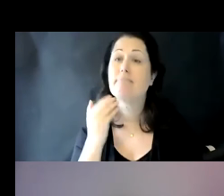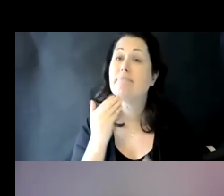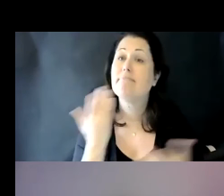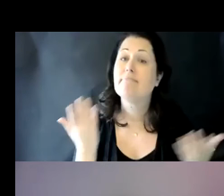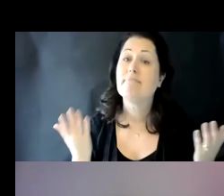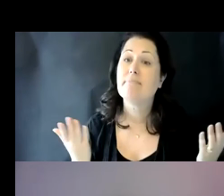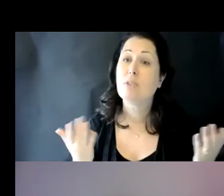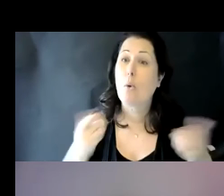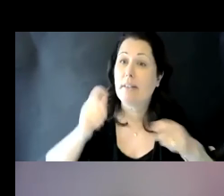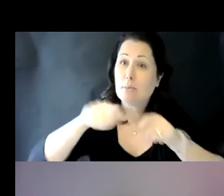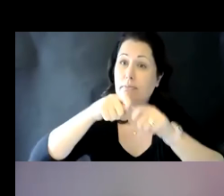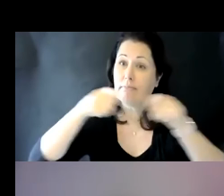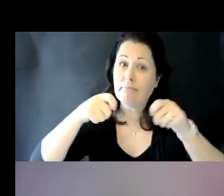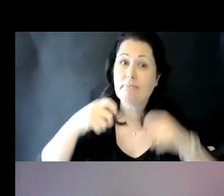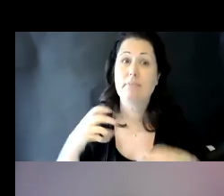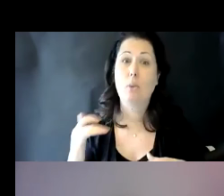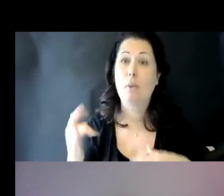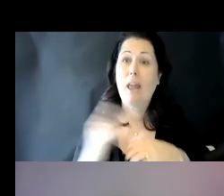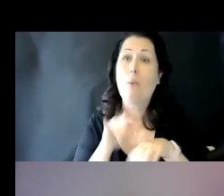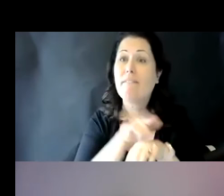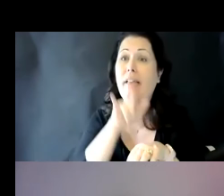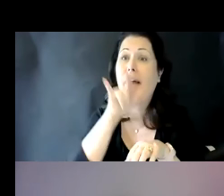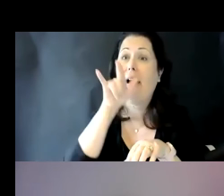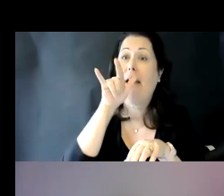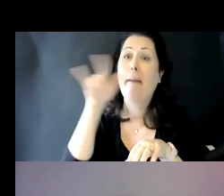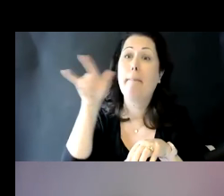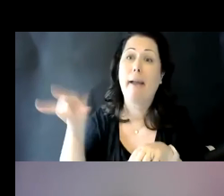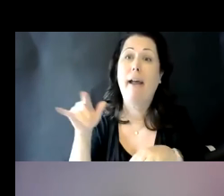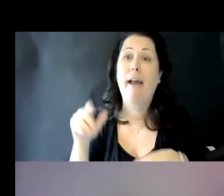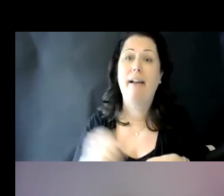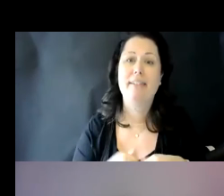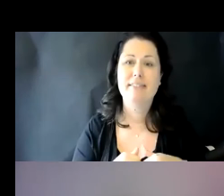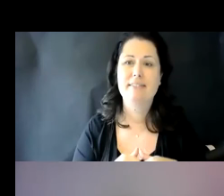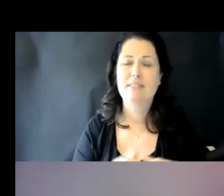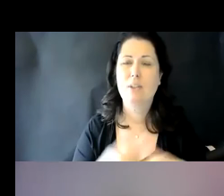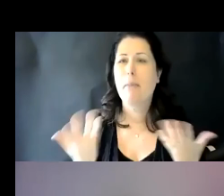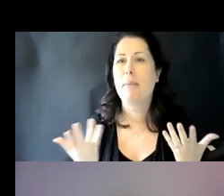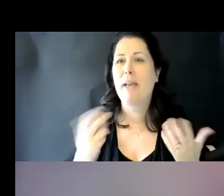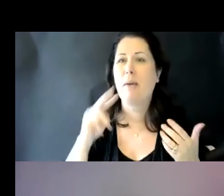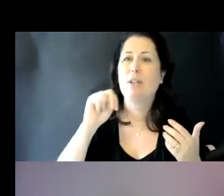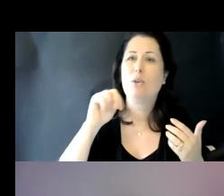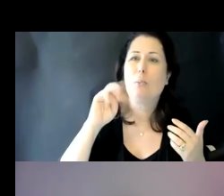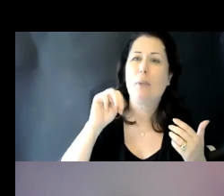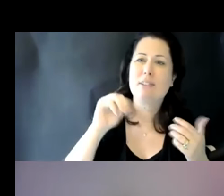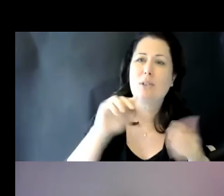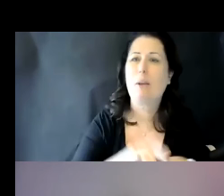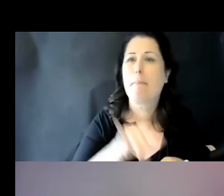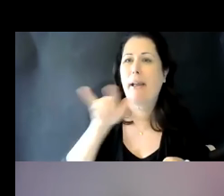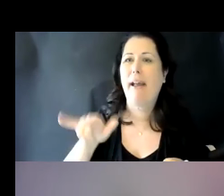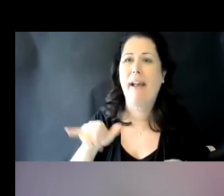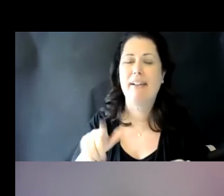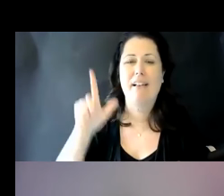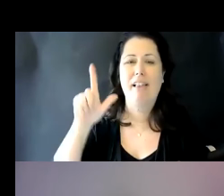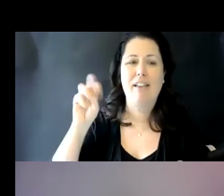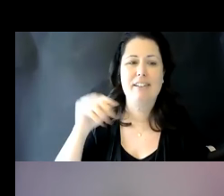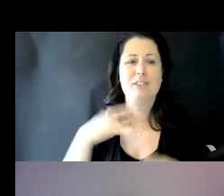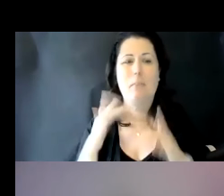Technically, this is where we fly back to the States, because I think Hannah is over possibly in New Mexico, so we can leave London. There's my contact details at the